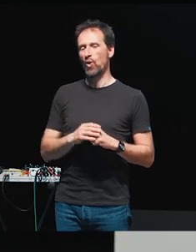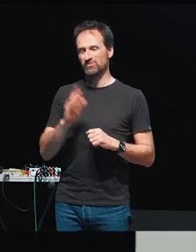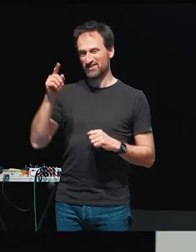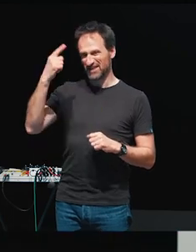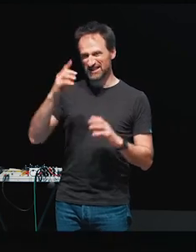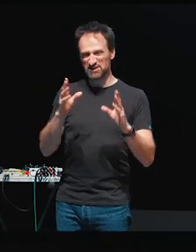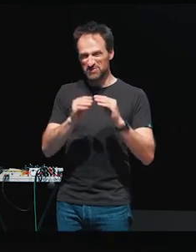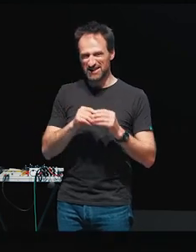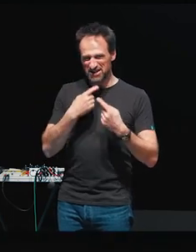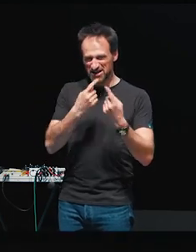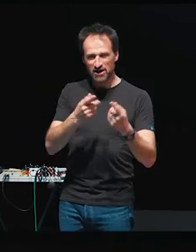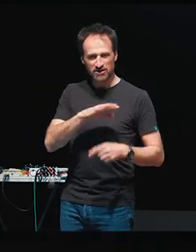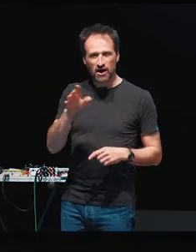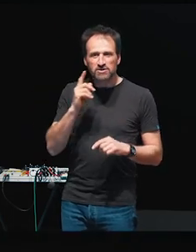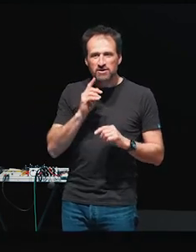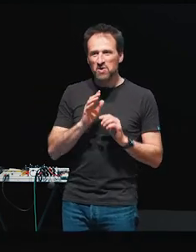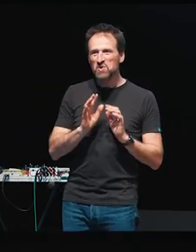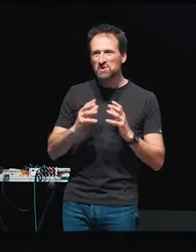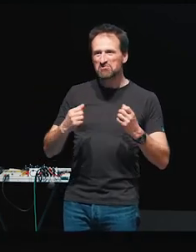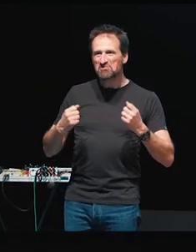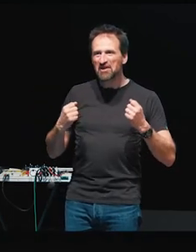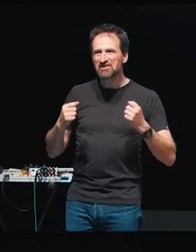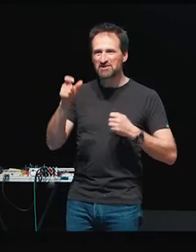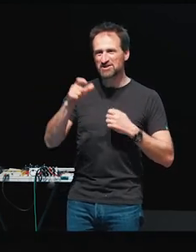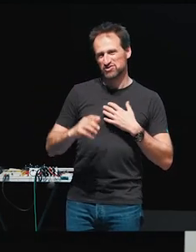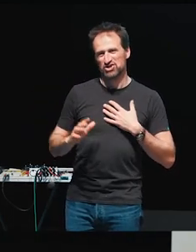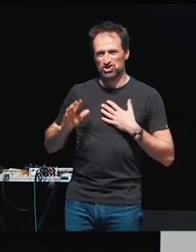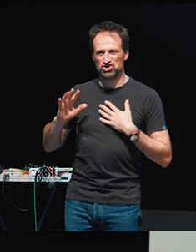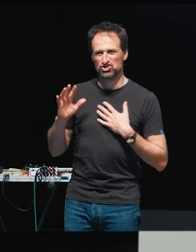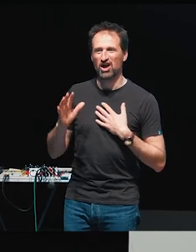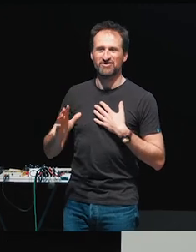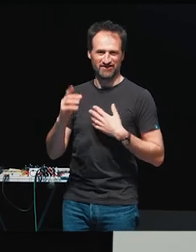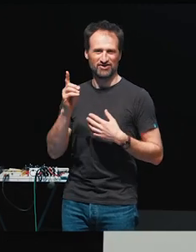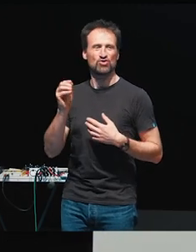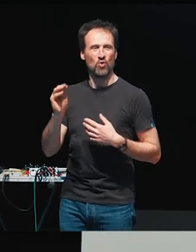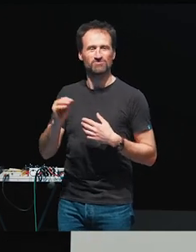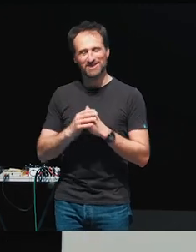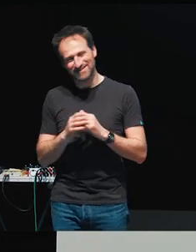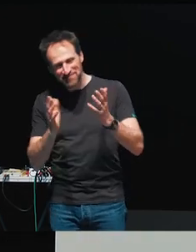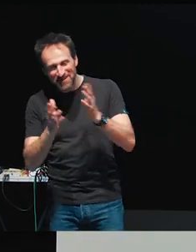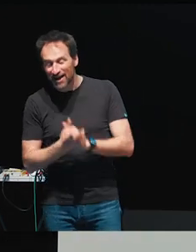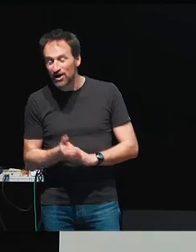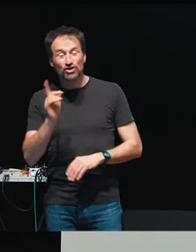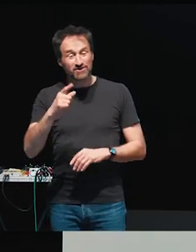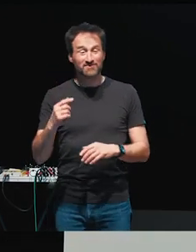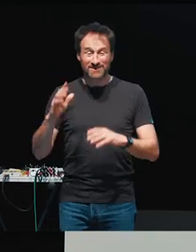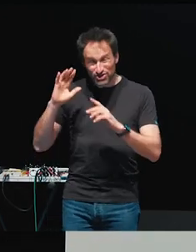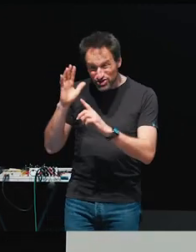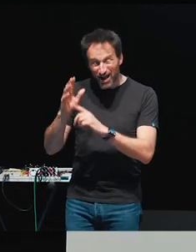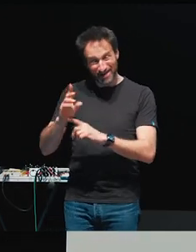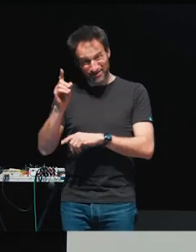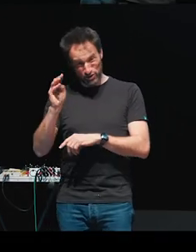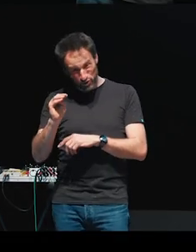meeting. Everyone will think you are a mighty person. And it is also a mighty standard because this Shadow Dome allows you